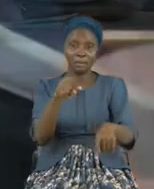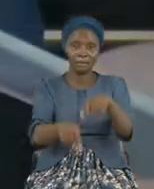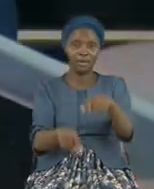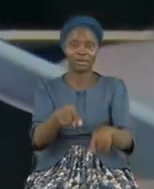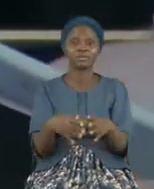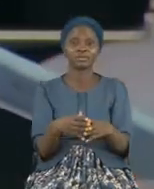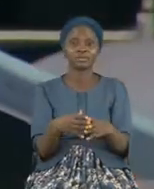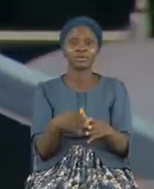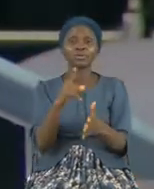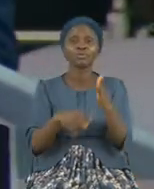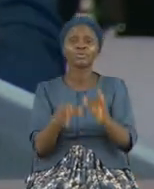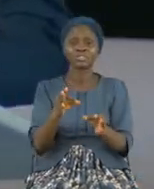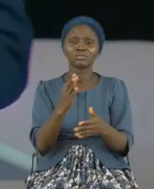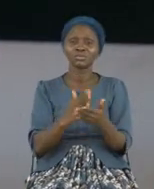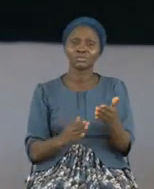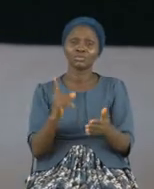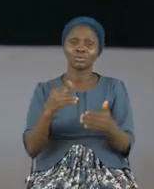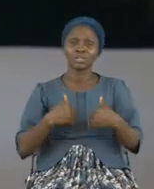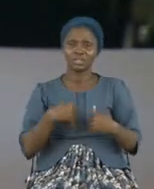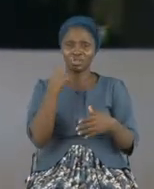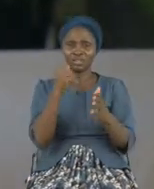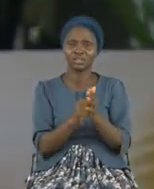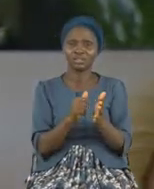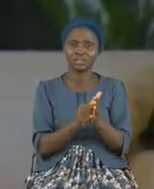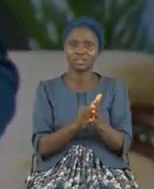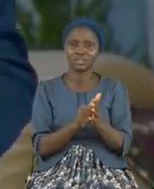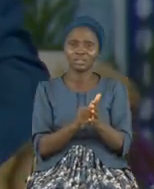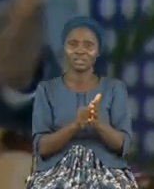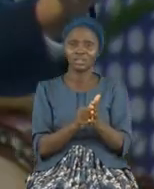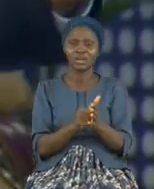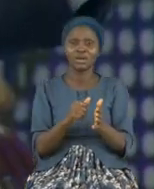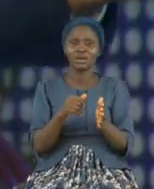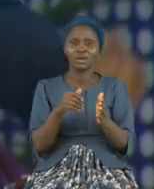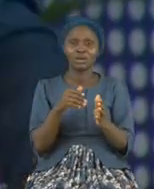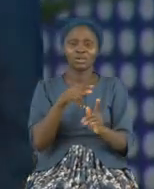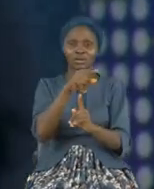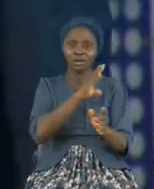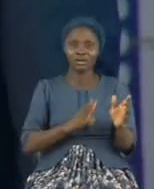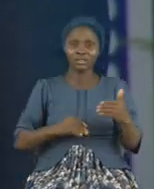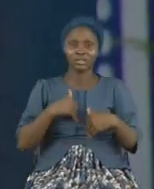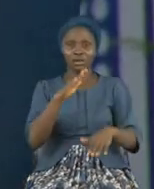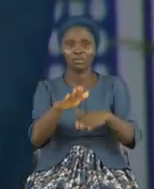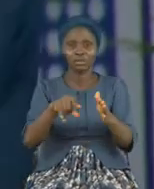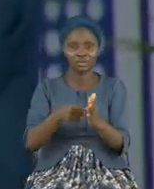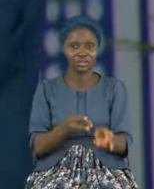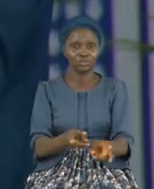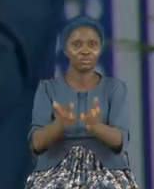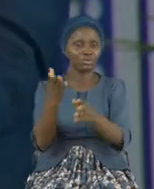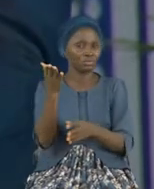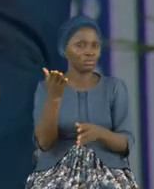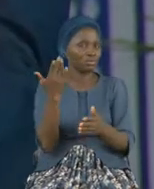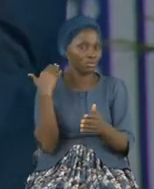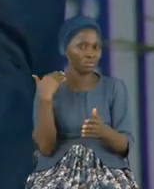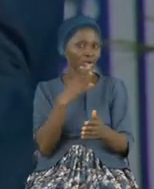had said, if Christ had walked this way before, and Christ had seen the man before, and the man